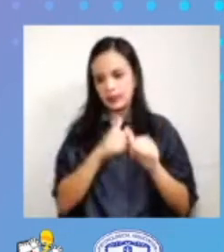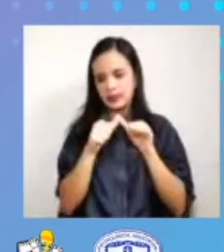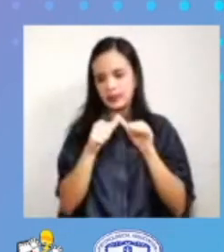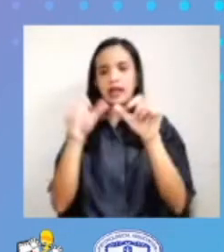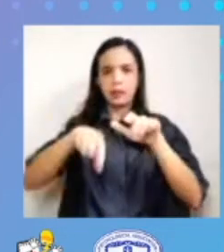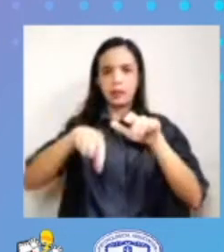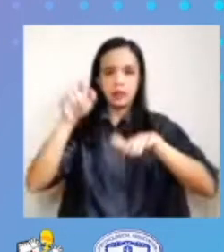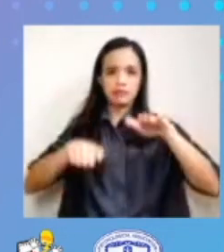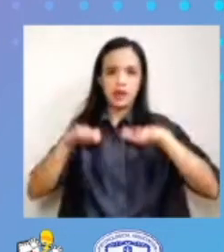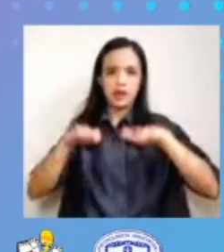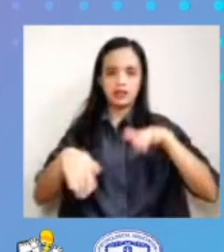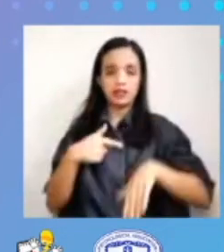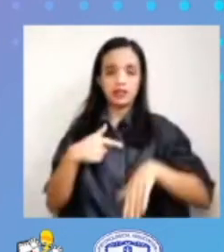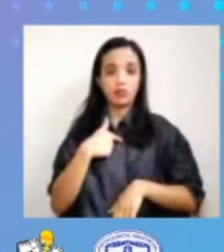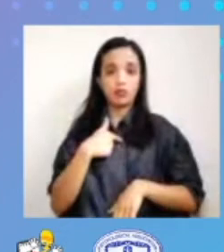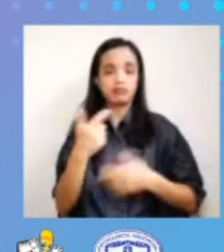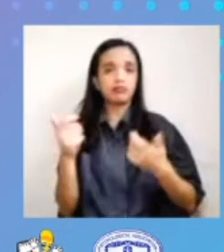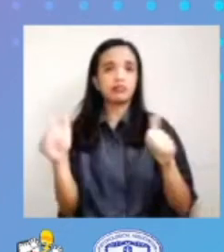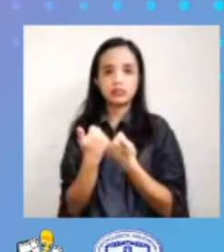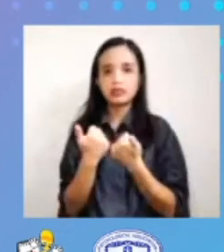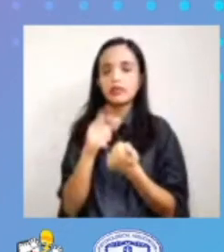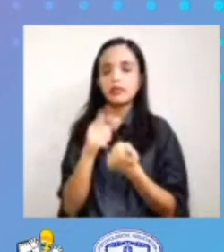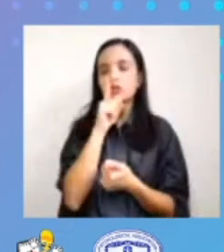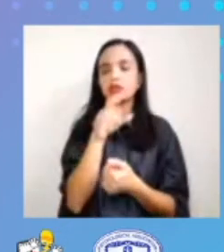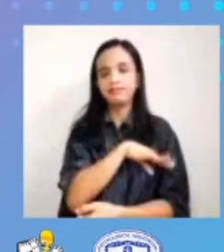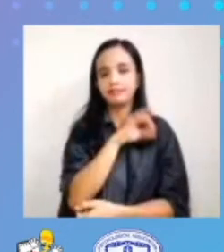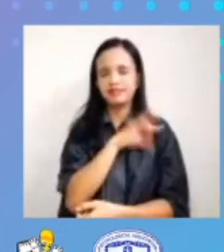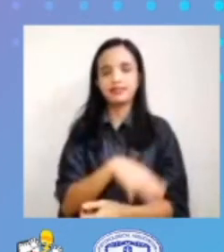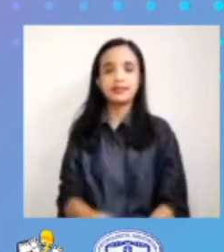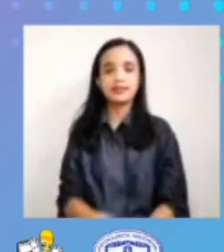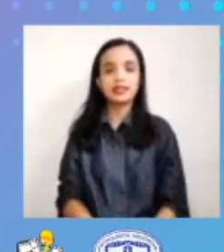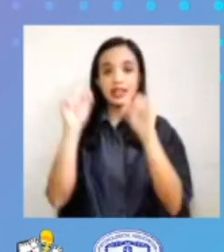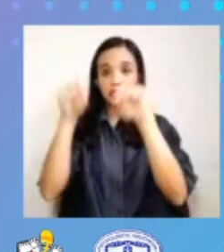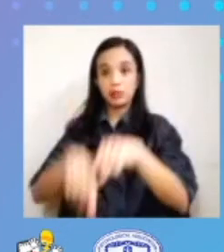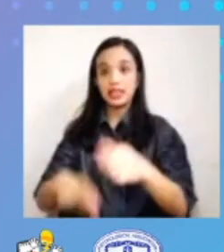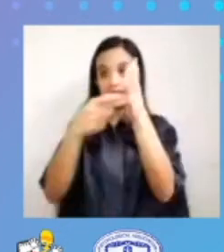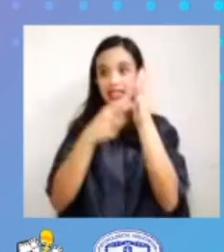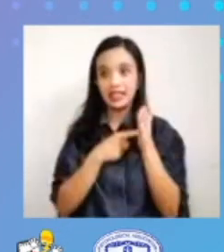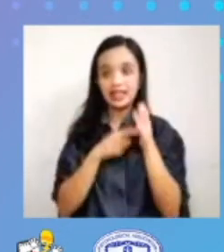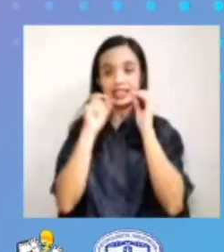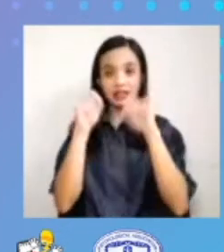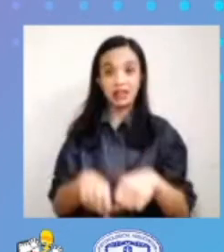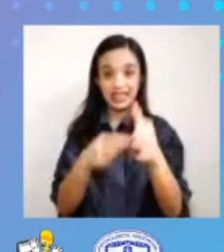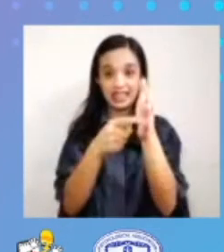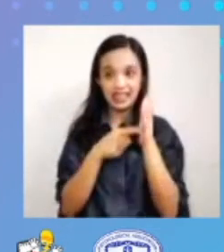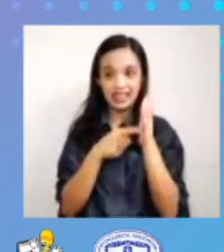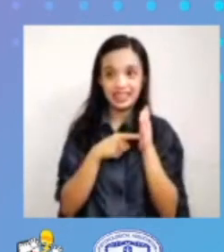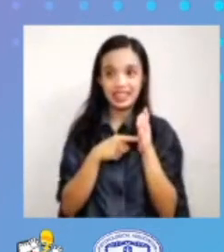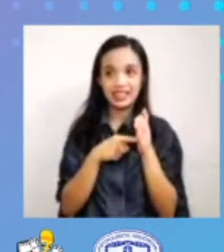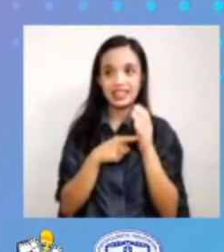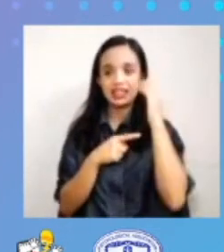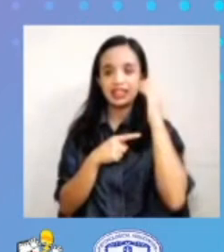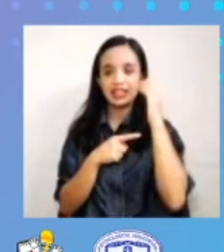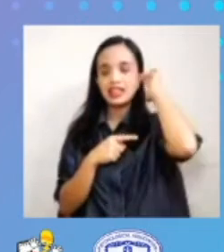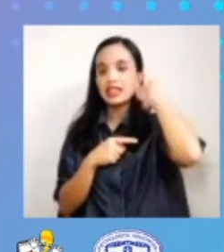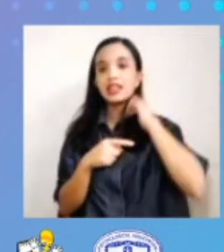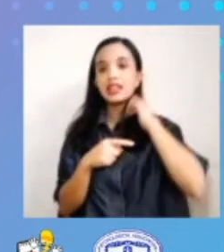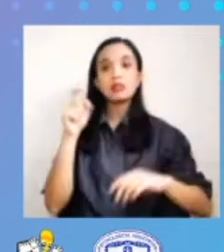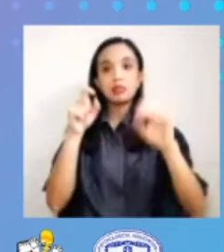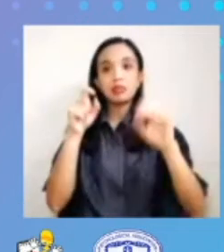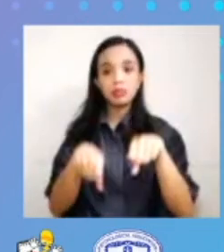form. Form over Yeah. form. Okay? Gusto ko Okay, yun. gusto ko yun. Look at the form. I love that.